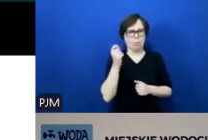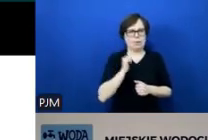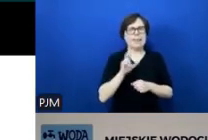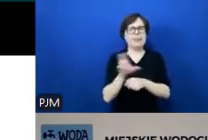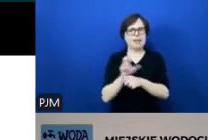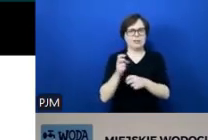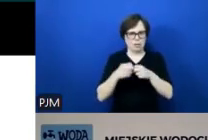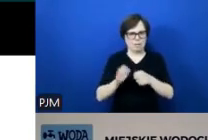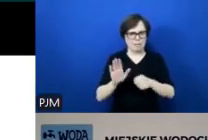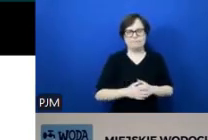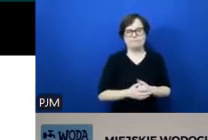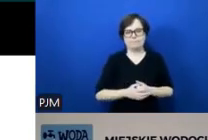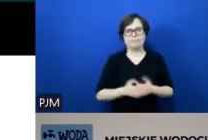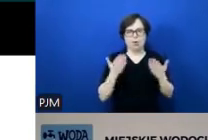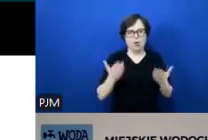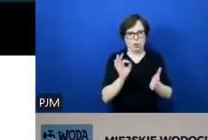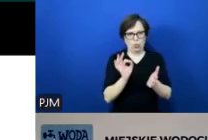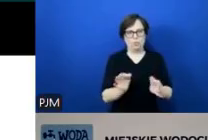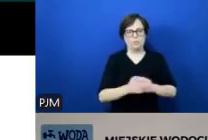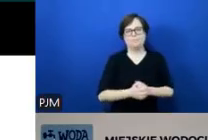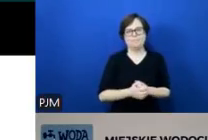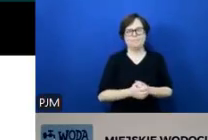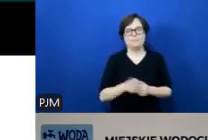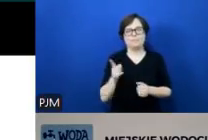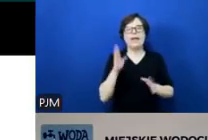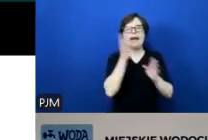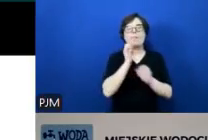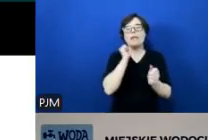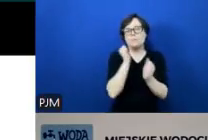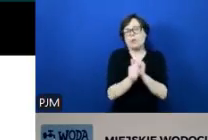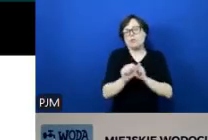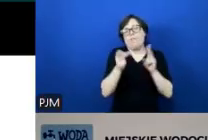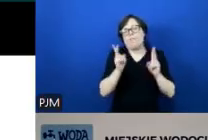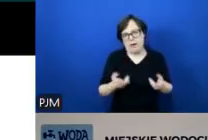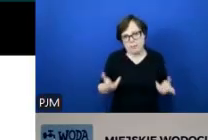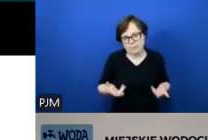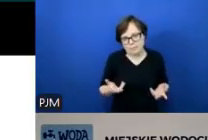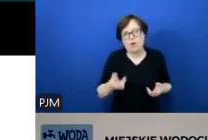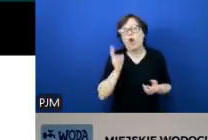Excuse me, we have a small technical issue. Climate change is a fact.